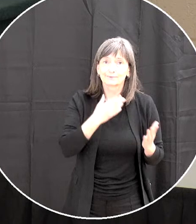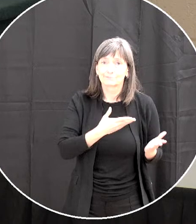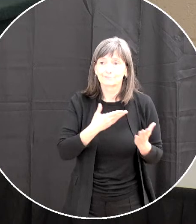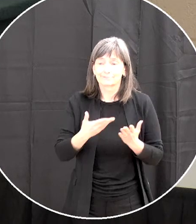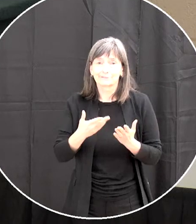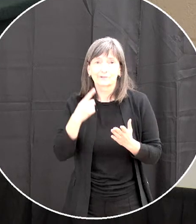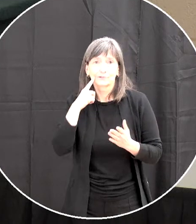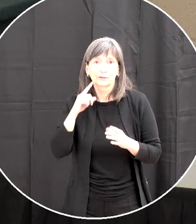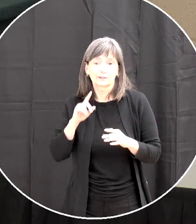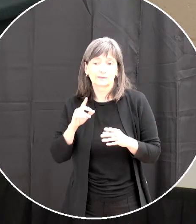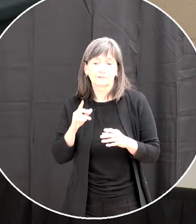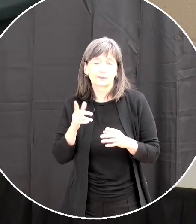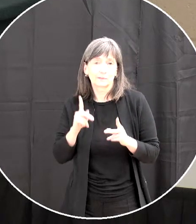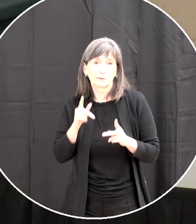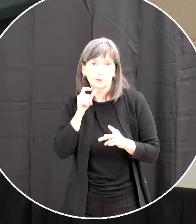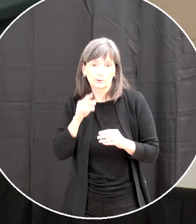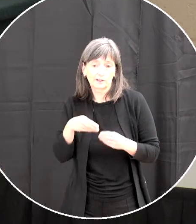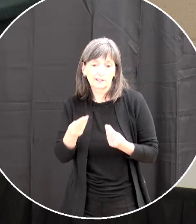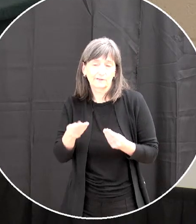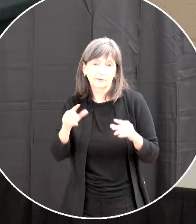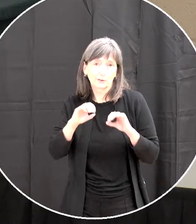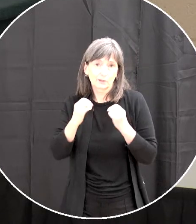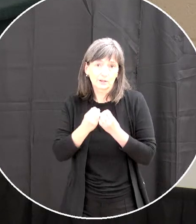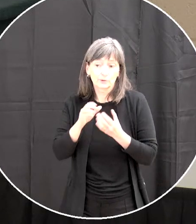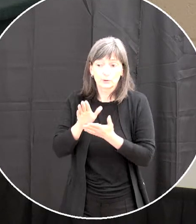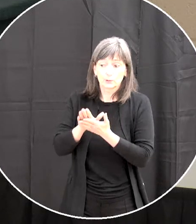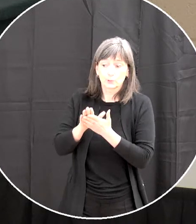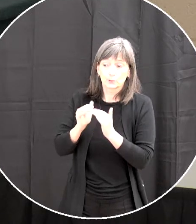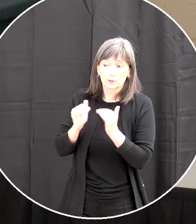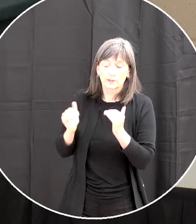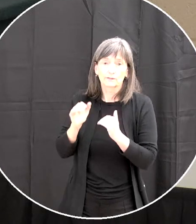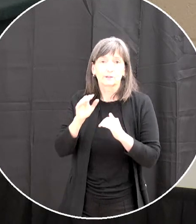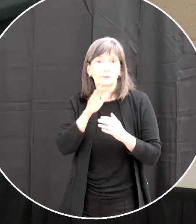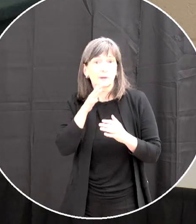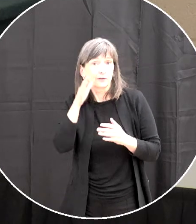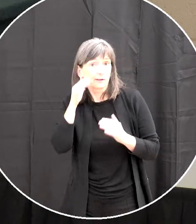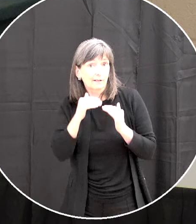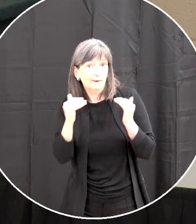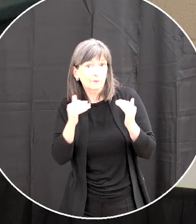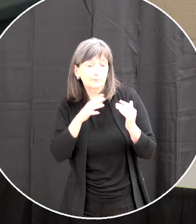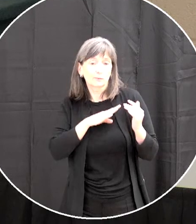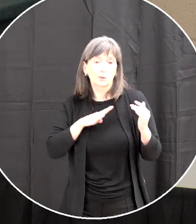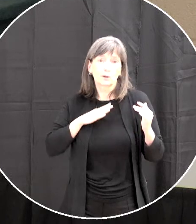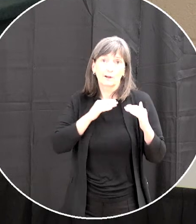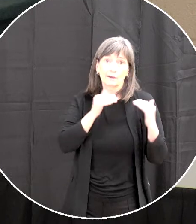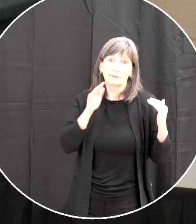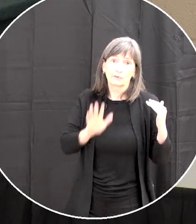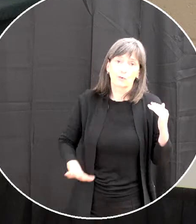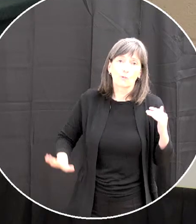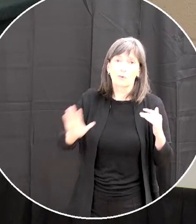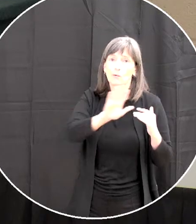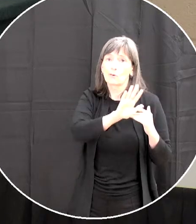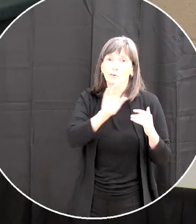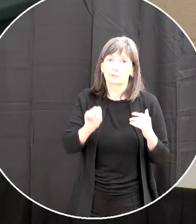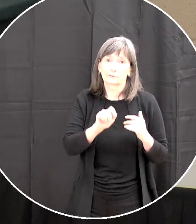committed to our organization, both at the school level, parent level, board level, right across